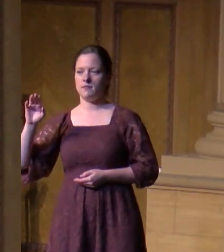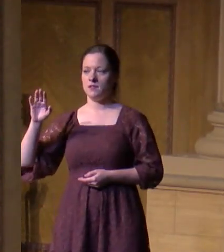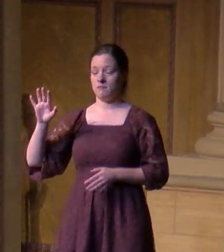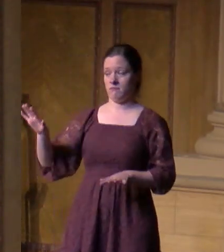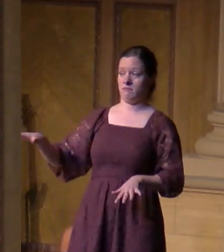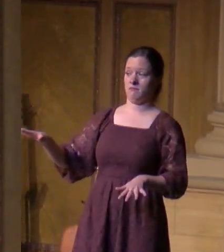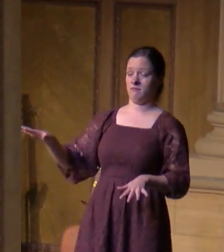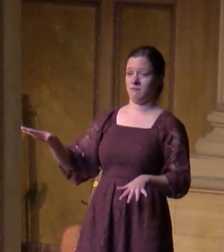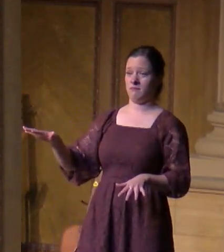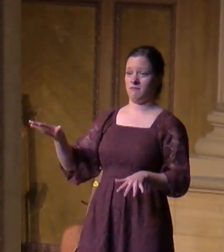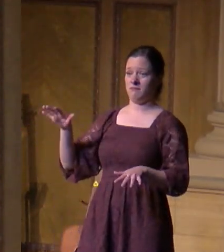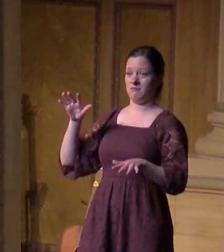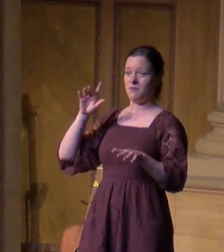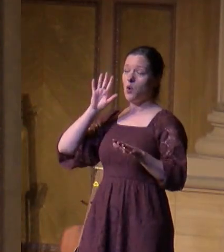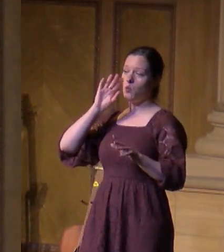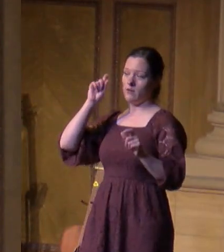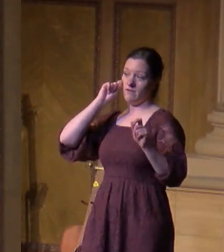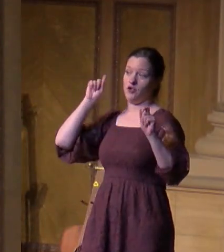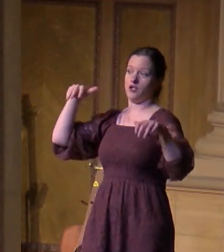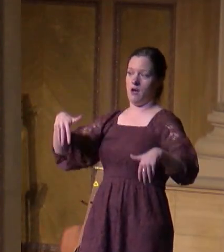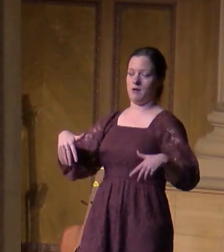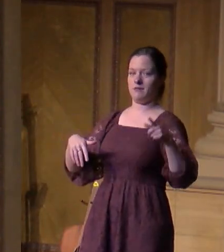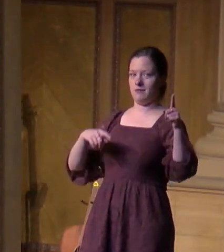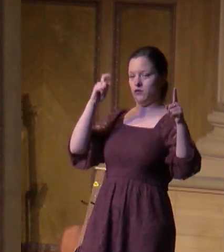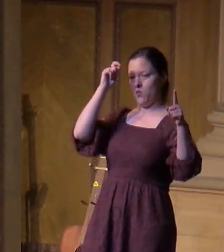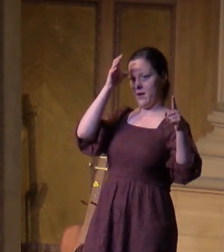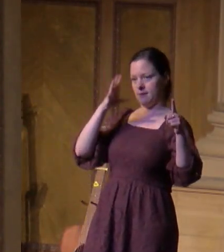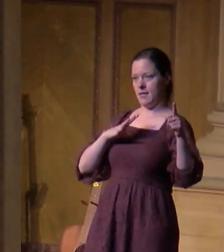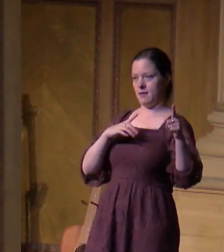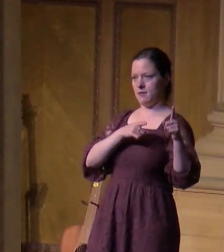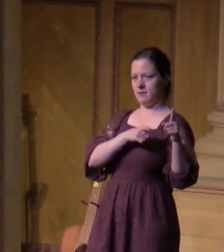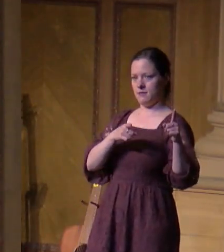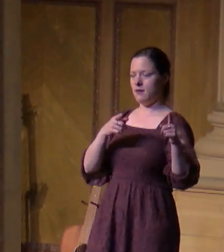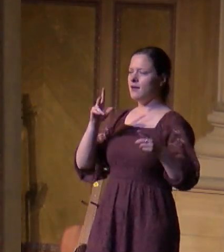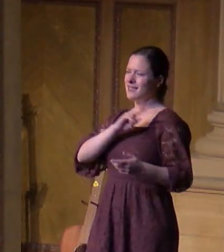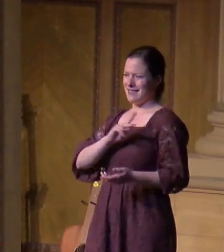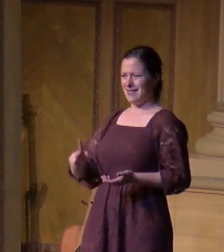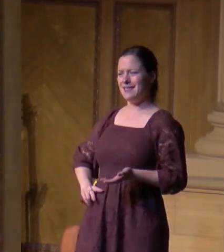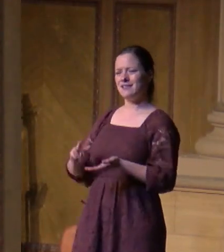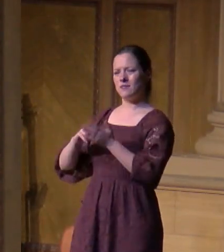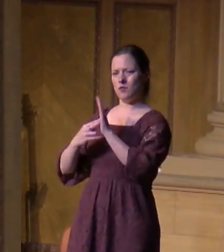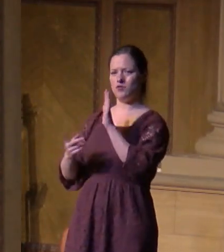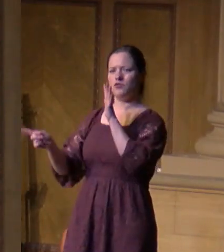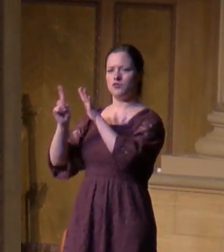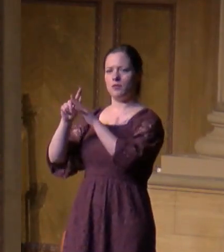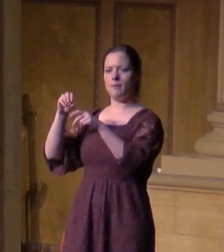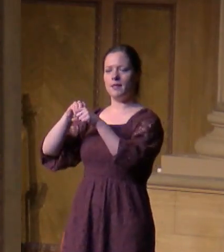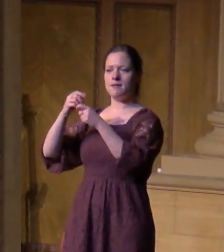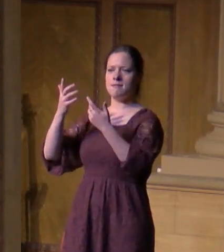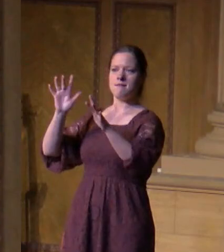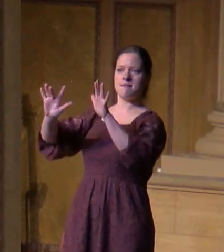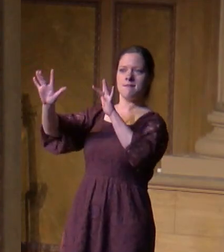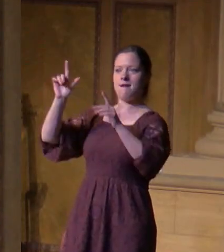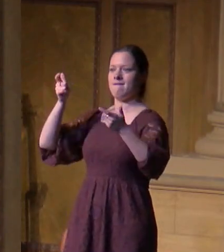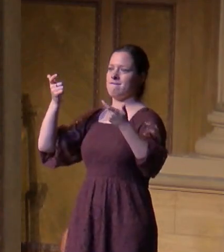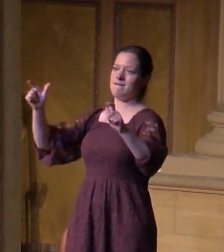totally surprised the magi kings are supposed to come from prominent cities but this king is going